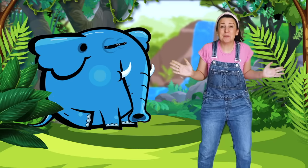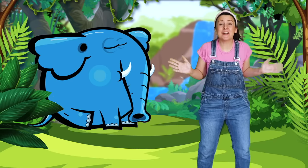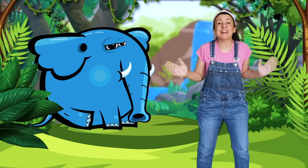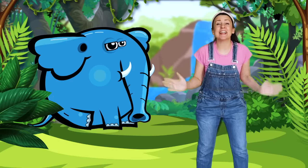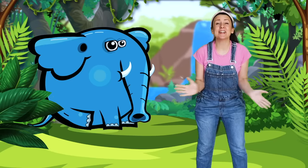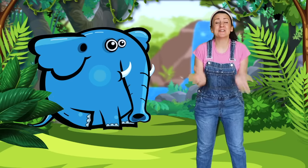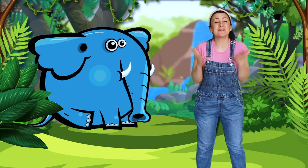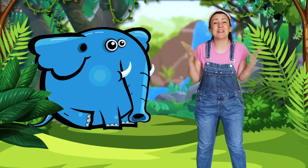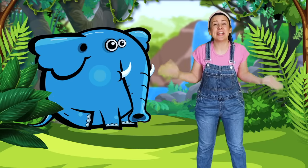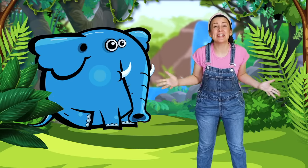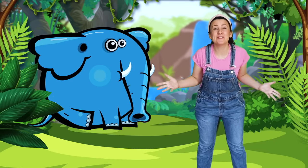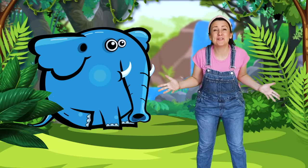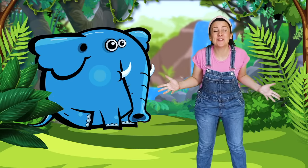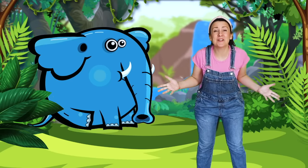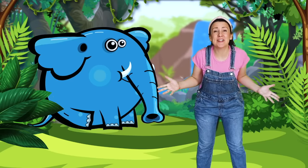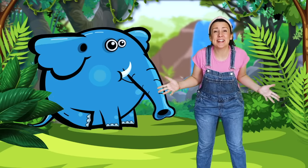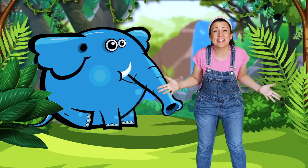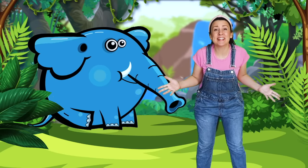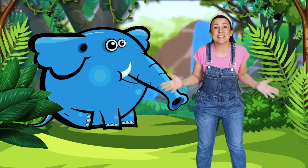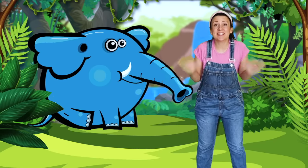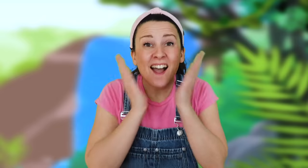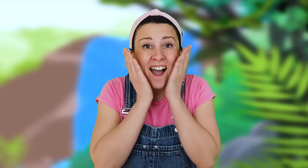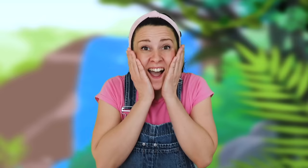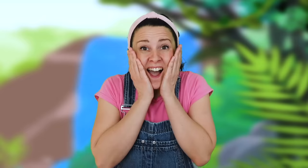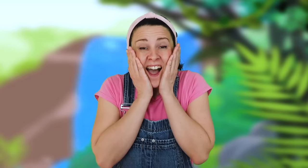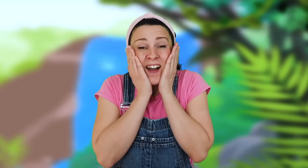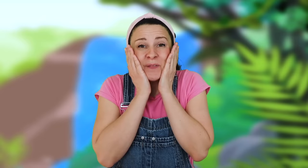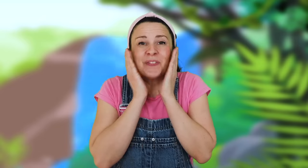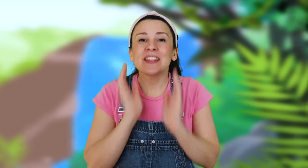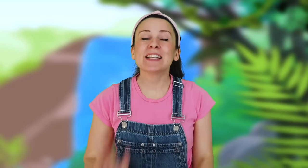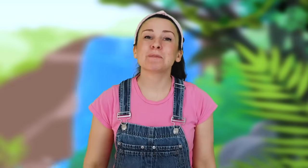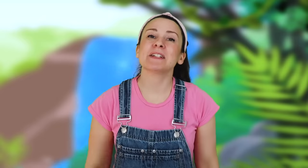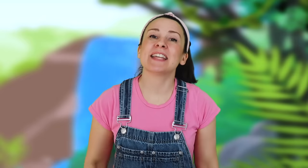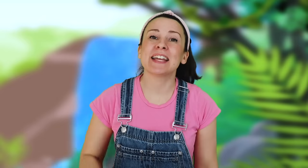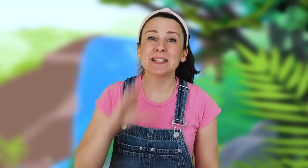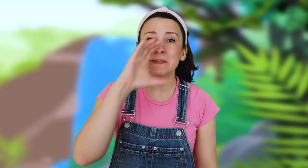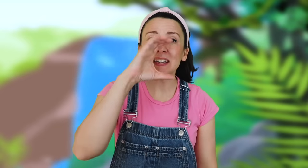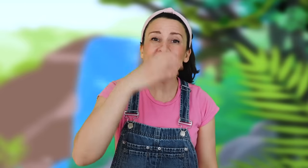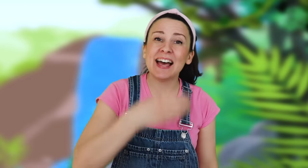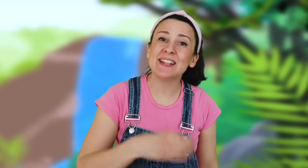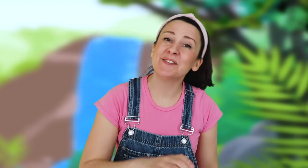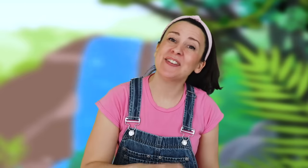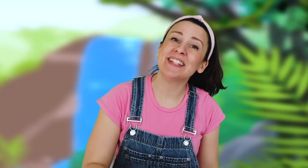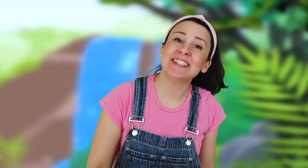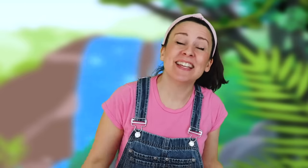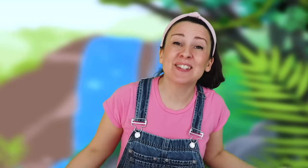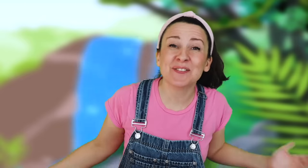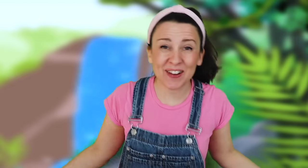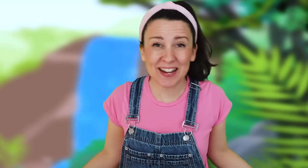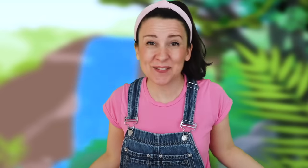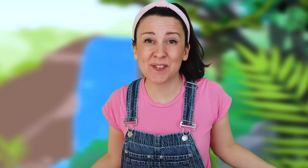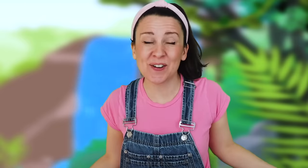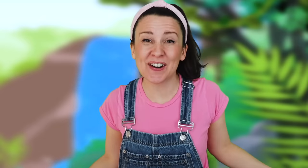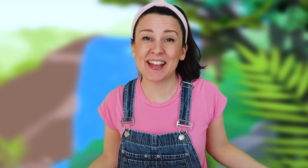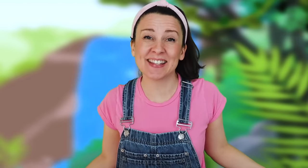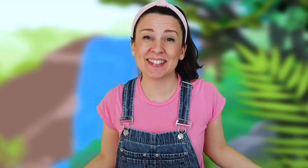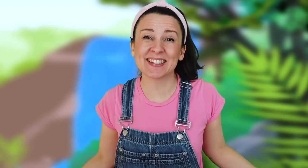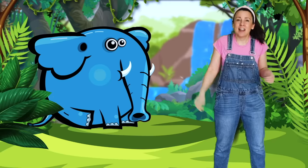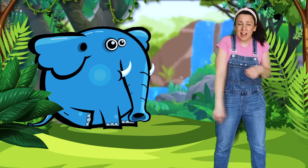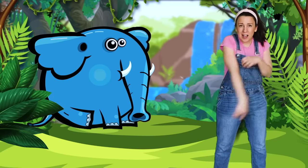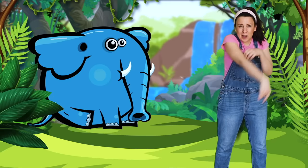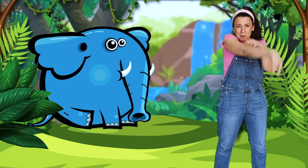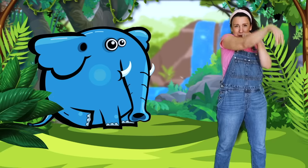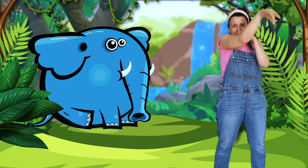Wow, we're in a rainforest. Let's pretend to be elephants in the